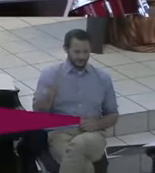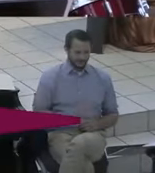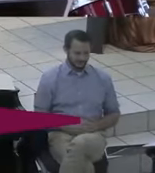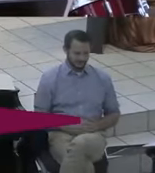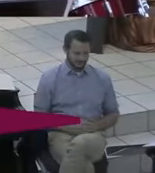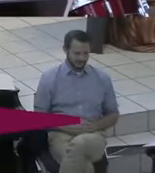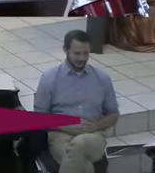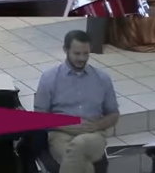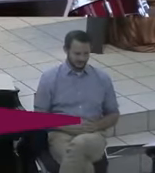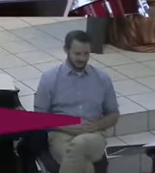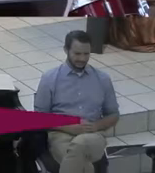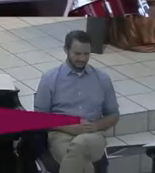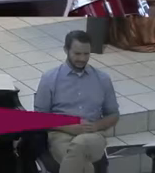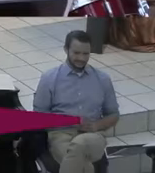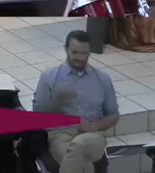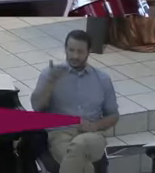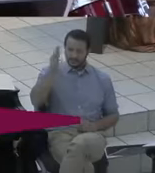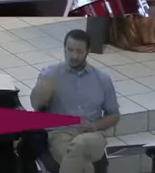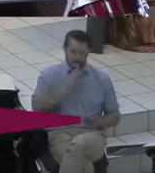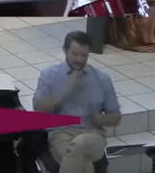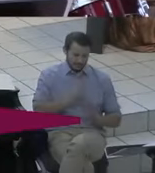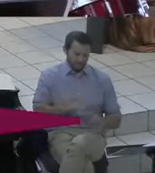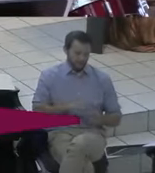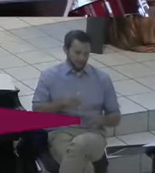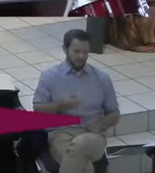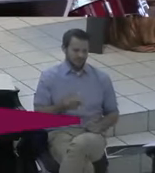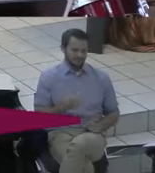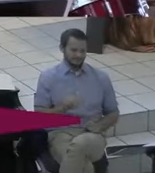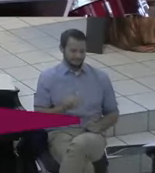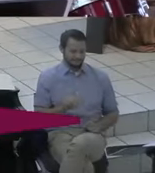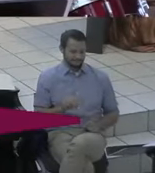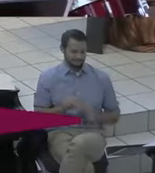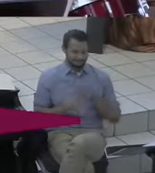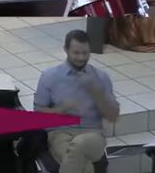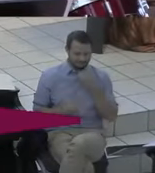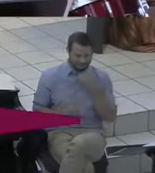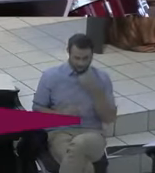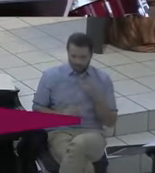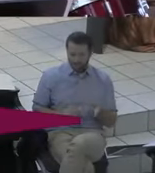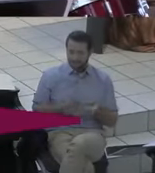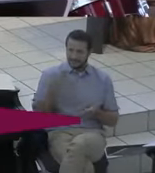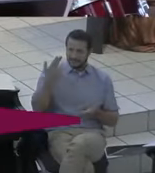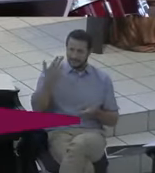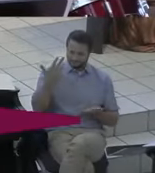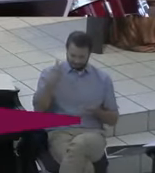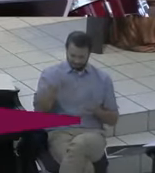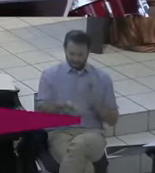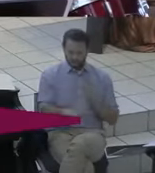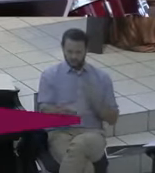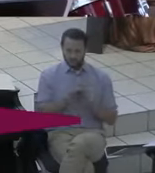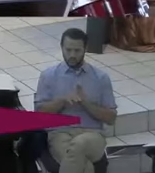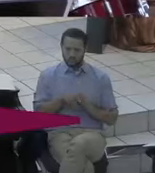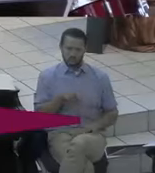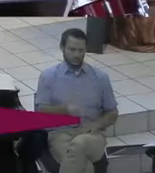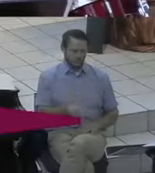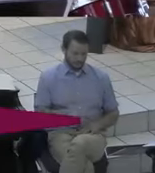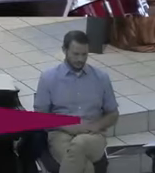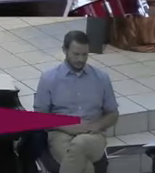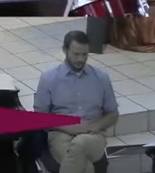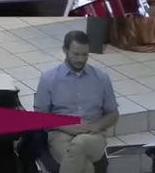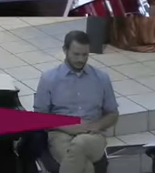dreams. God spoke to him and told him that he'd chosen him.